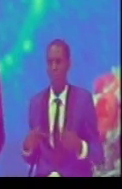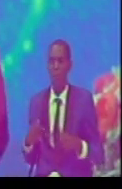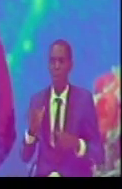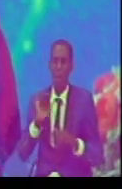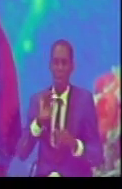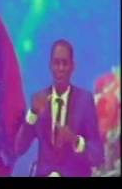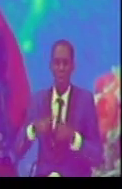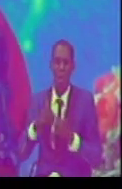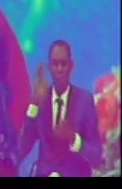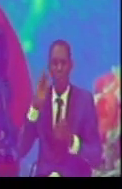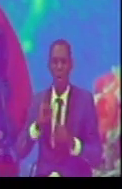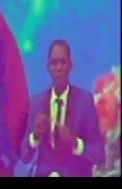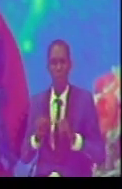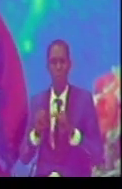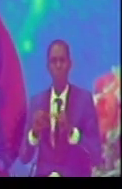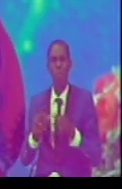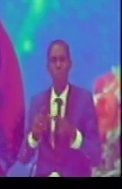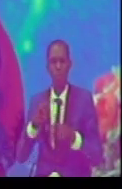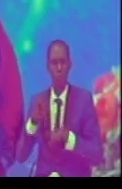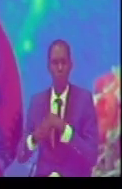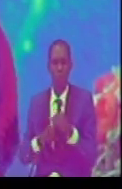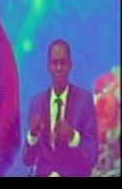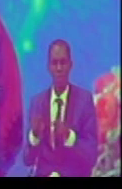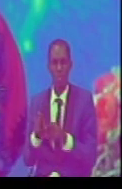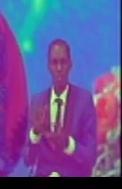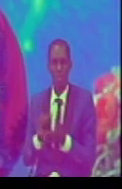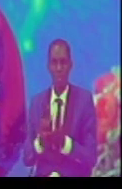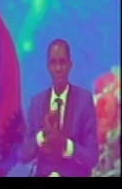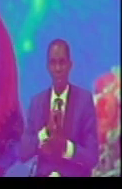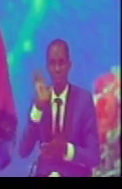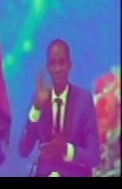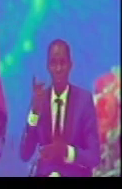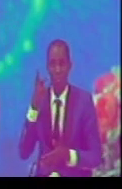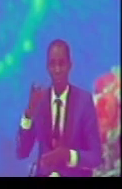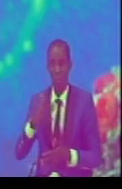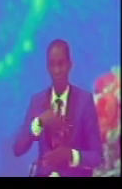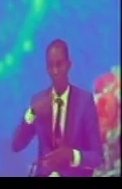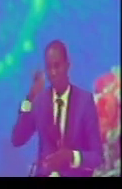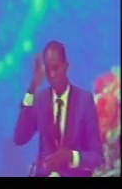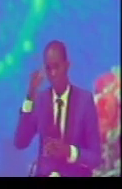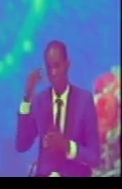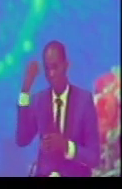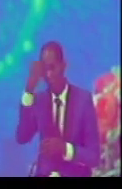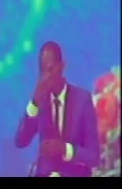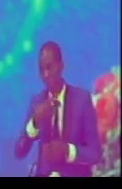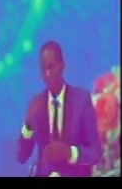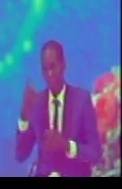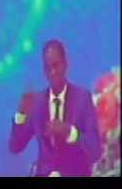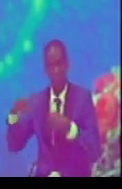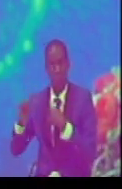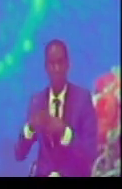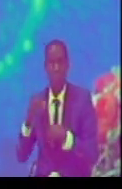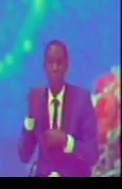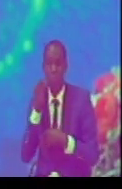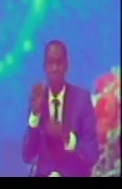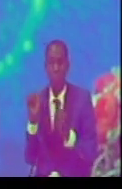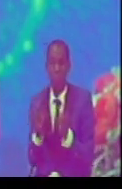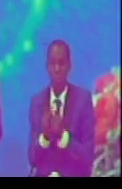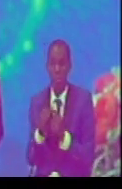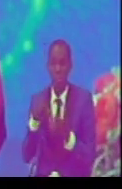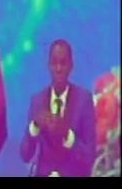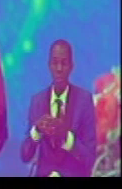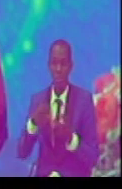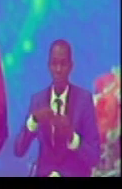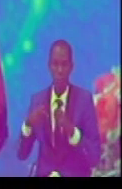menstrual pain. How will I be suffering from pain like that? Today I'll be seeing Daddy face to face. I must not go back with